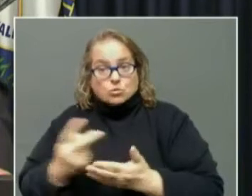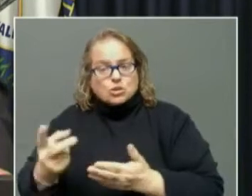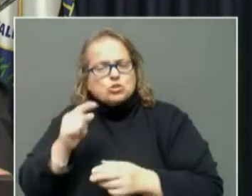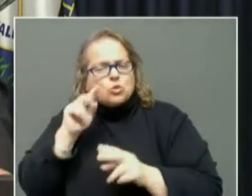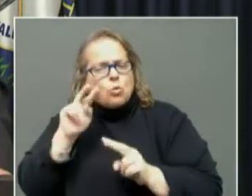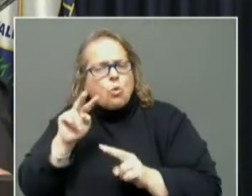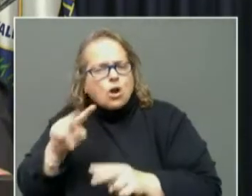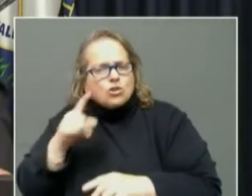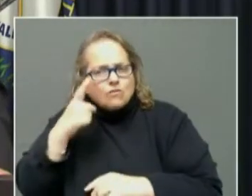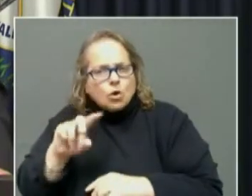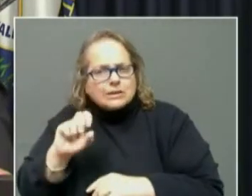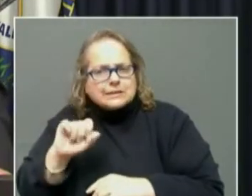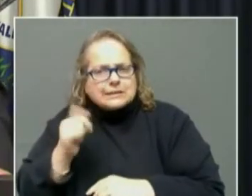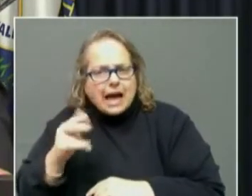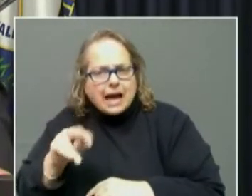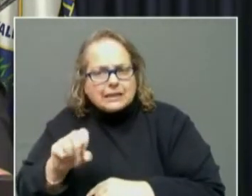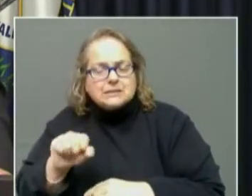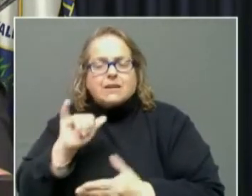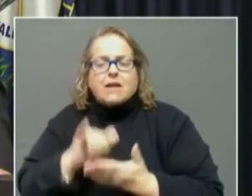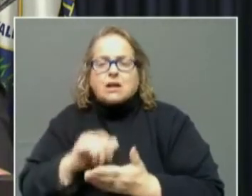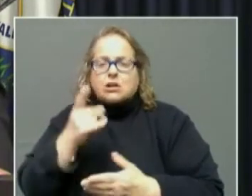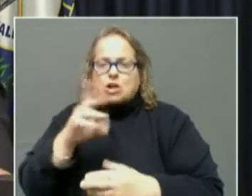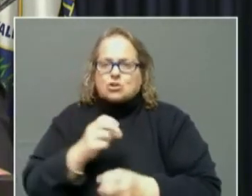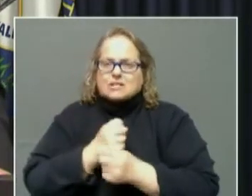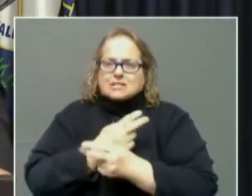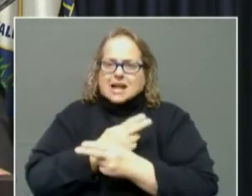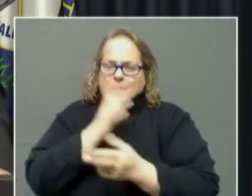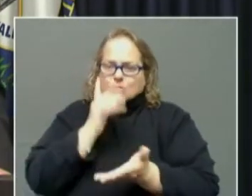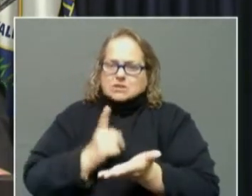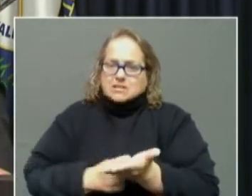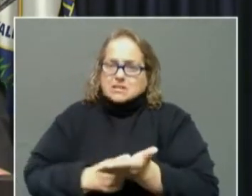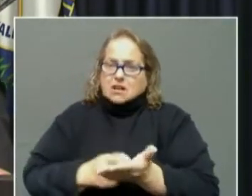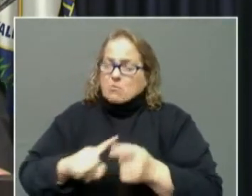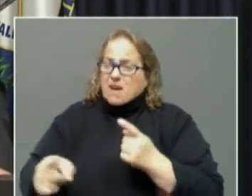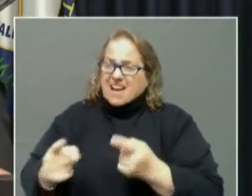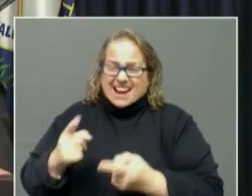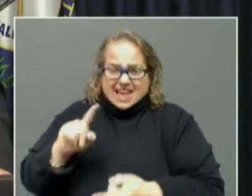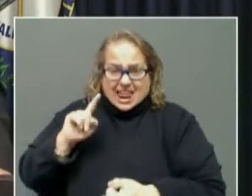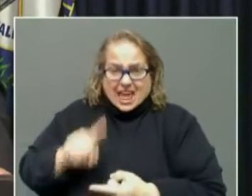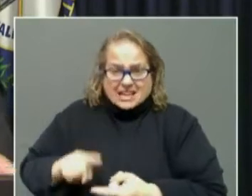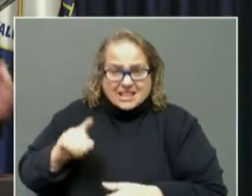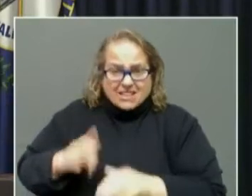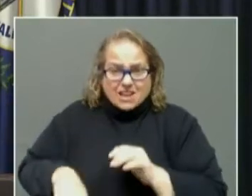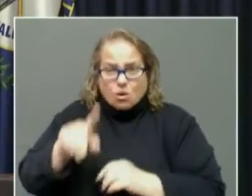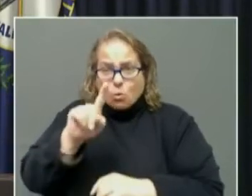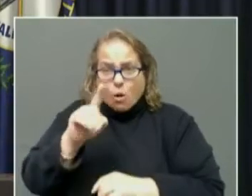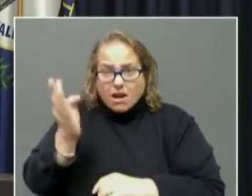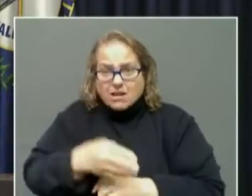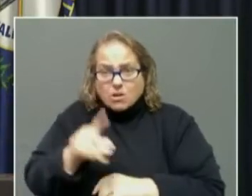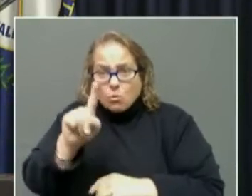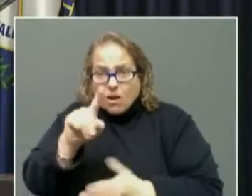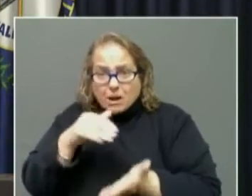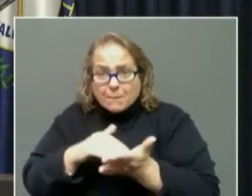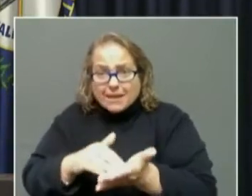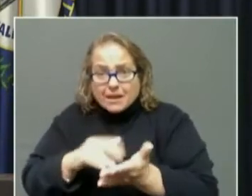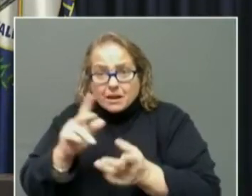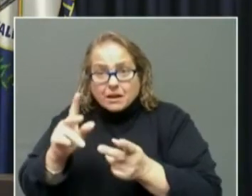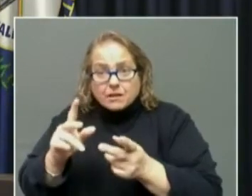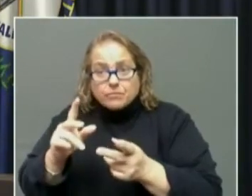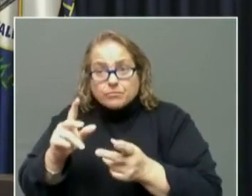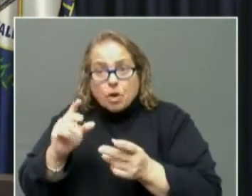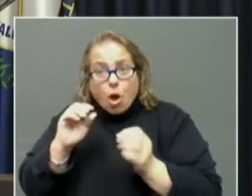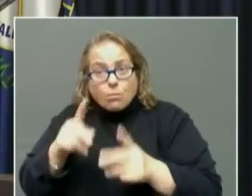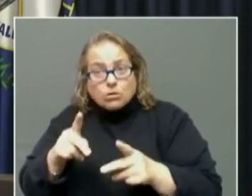talk about. But that less than 1 in 1 million, That when you compare it to your risk,